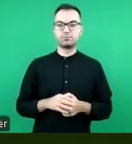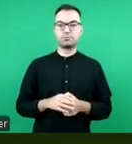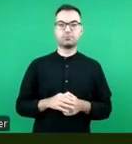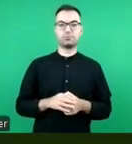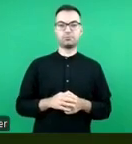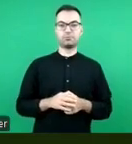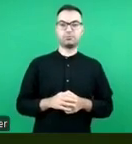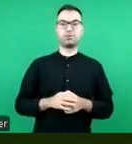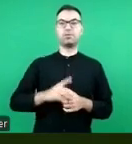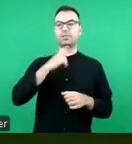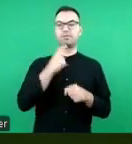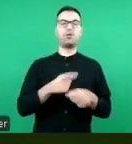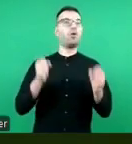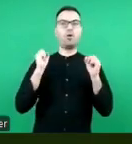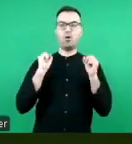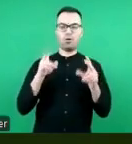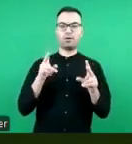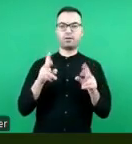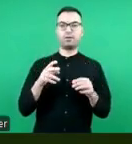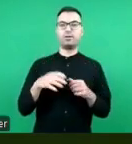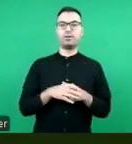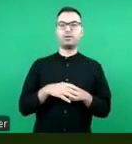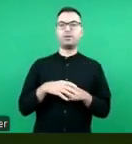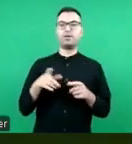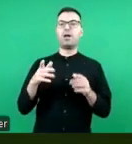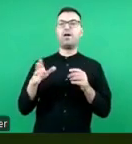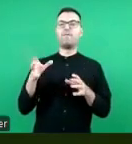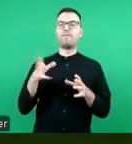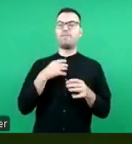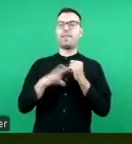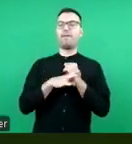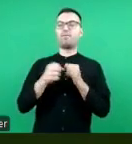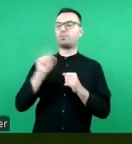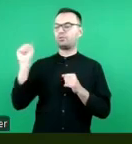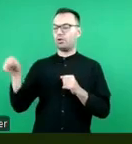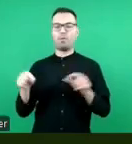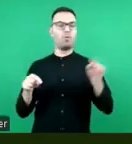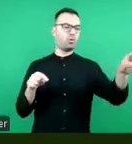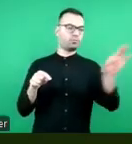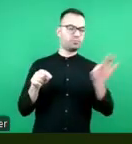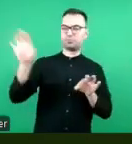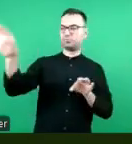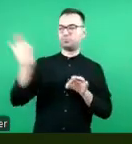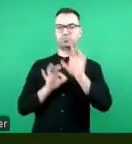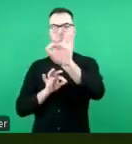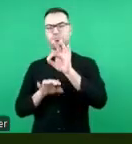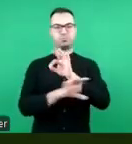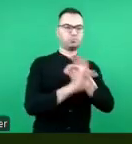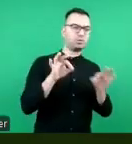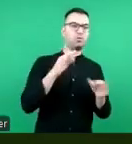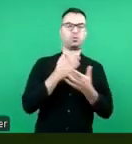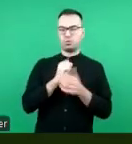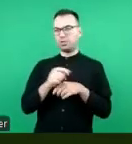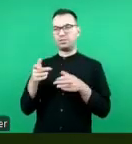also decide, okay, I will take the timber that is next road, or I will take this cut block because there's already logging